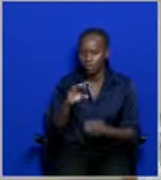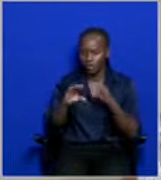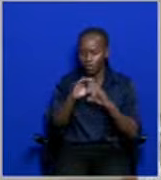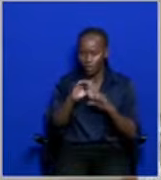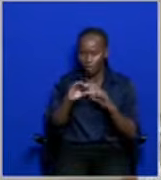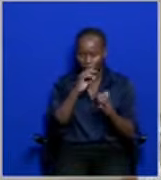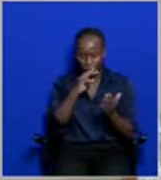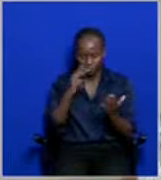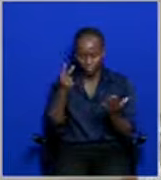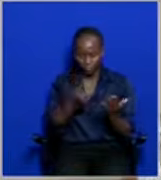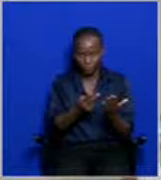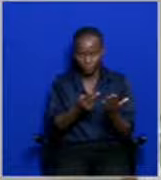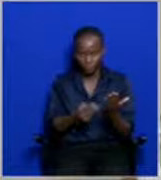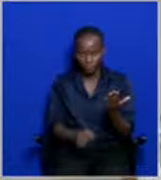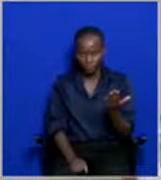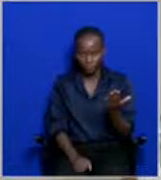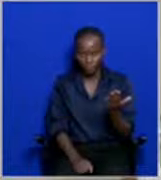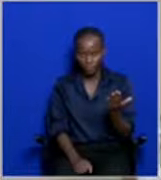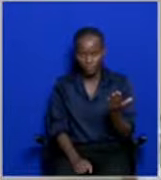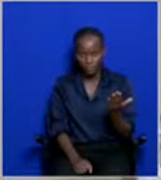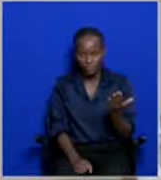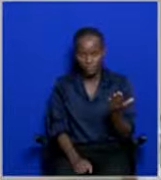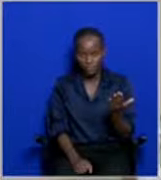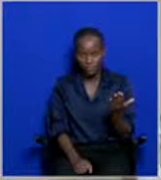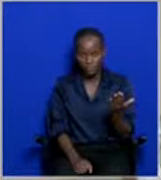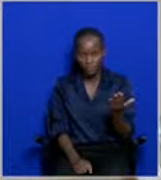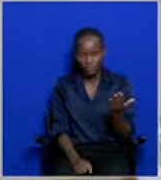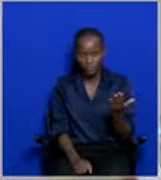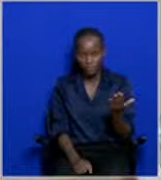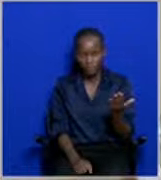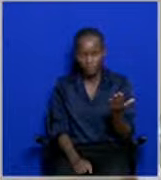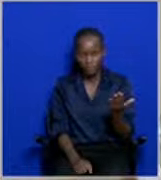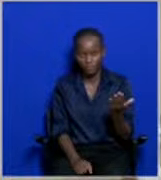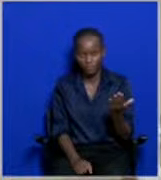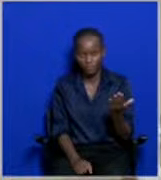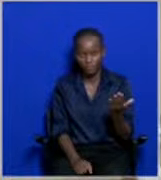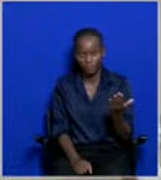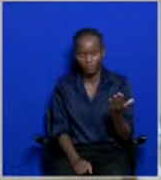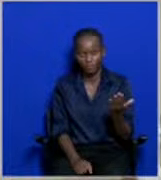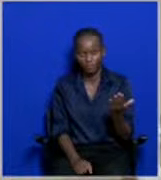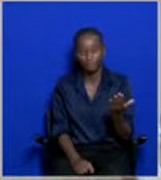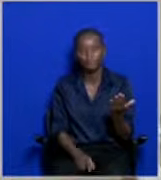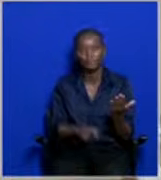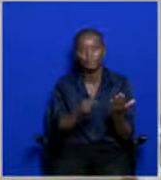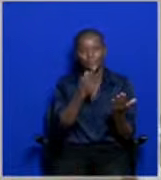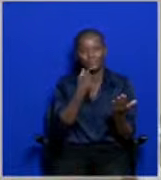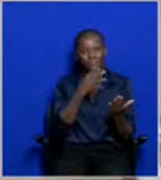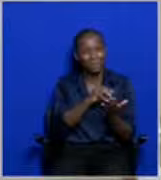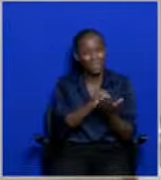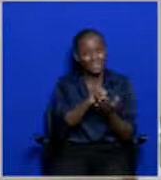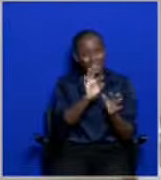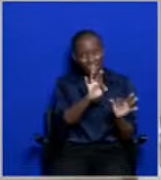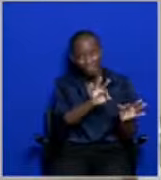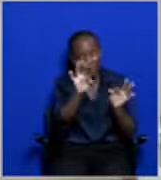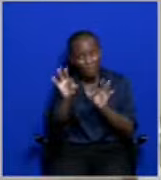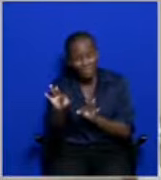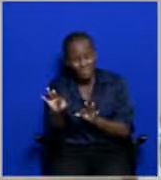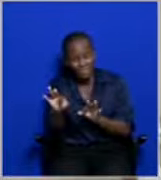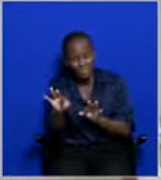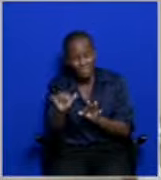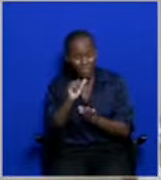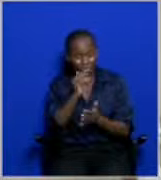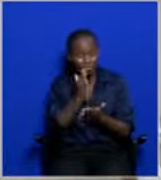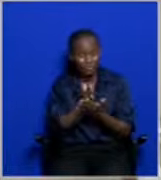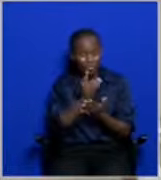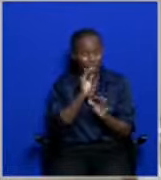It would appear a message forwarded. I'm not sure whether it is to you or to Commissioner Spies.